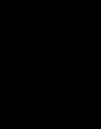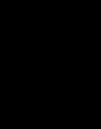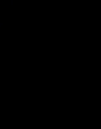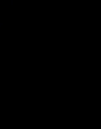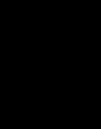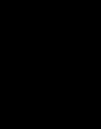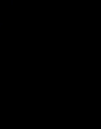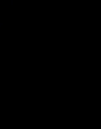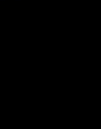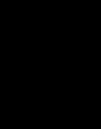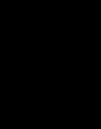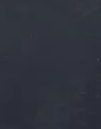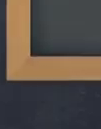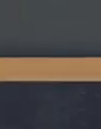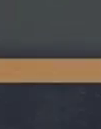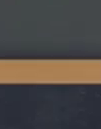national educator.